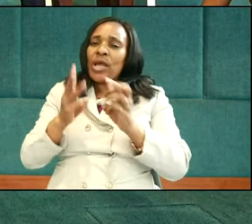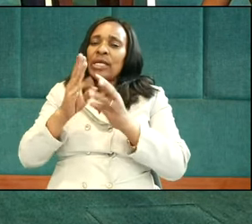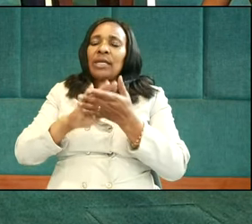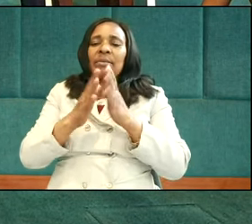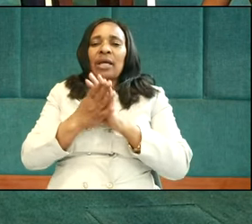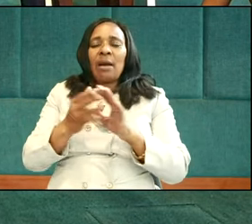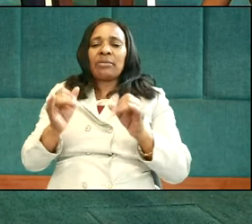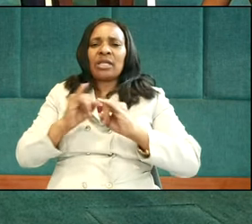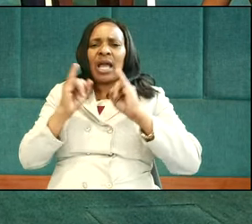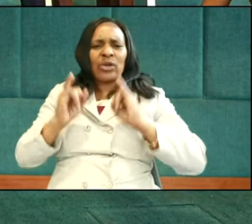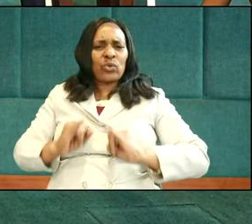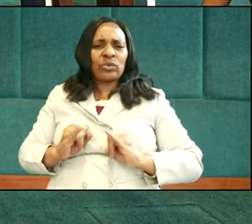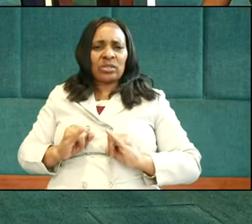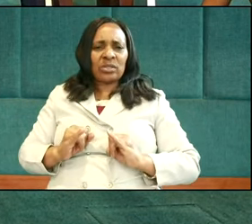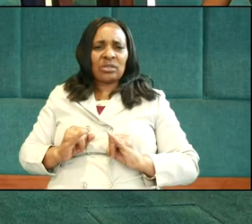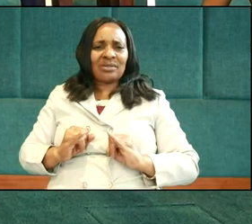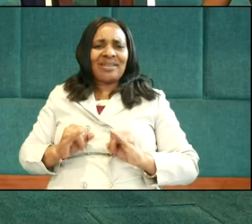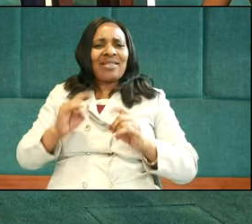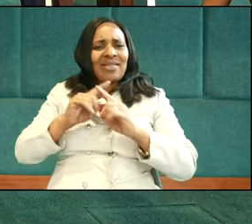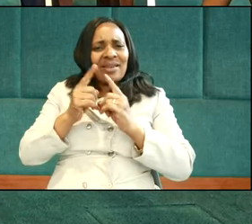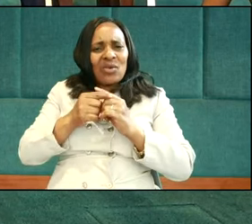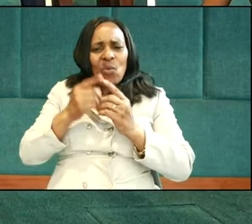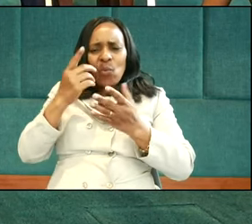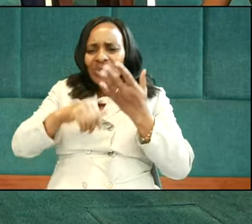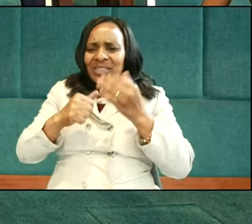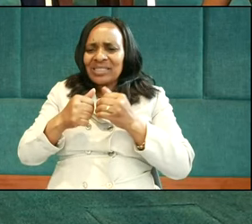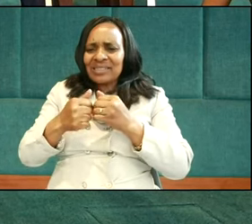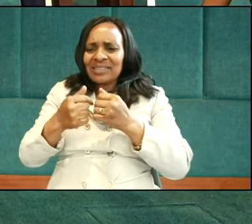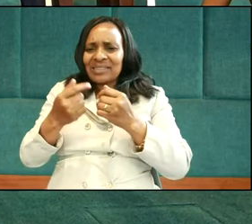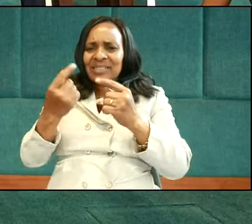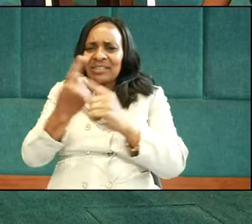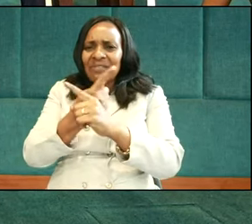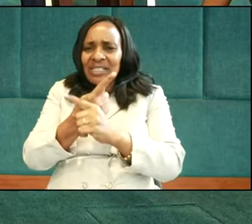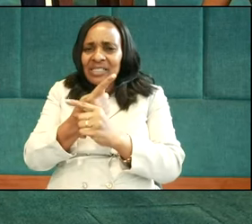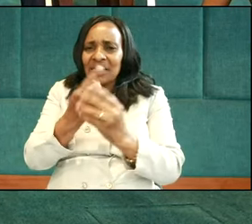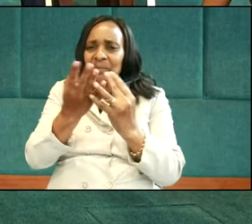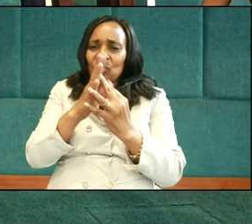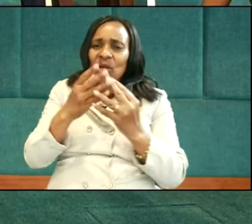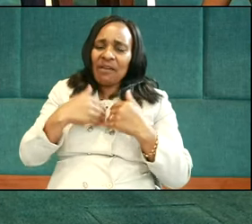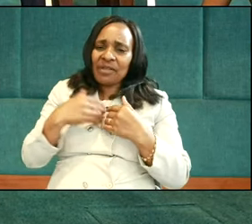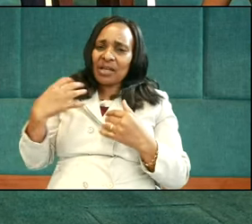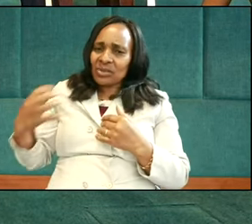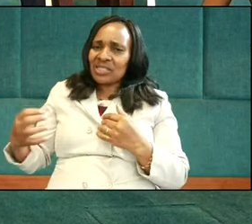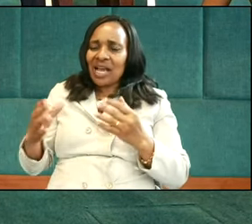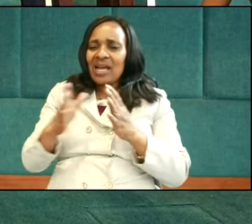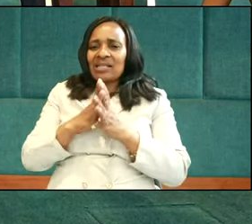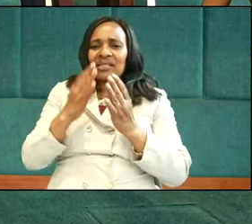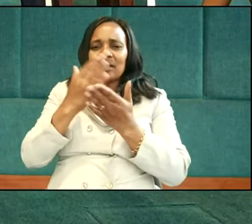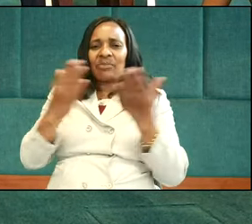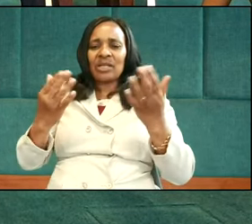idols. So what is the difference then between having a treasure and making something an idol?